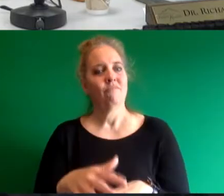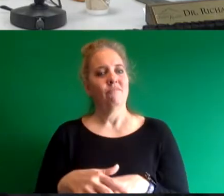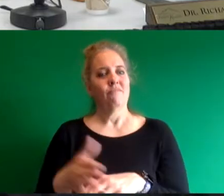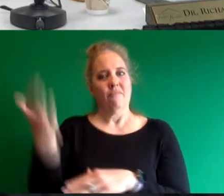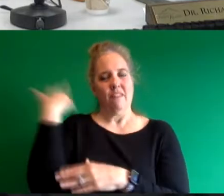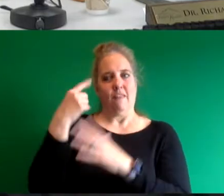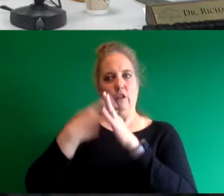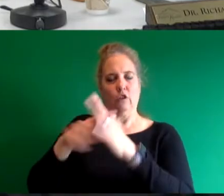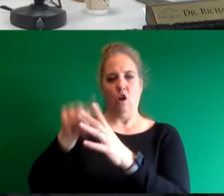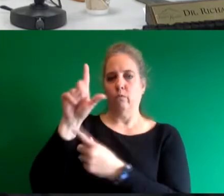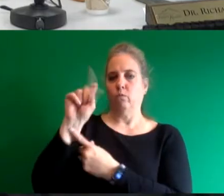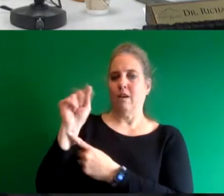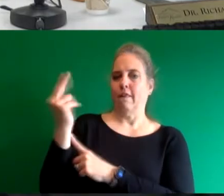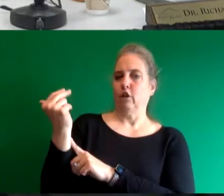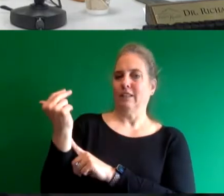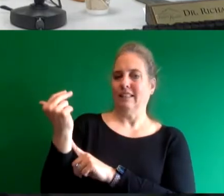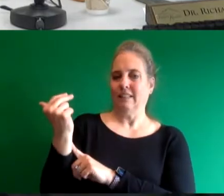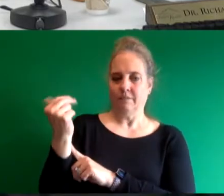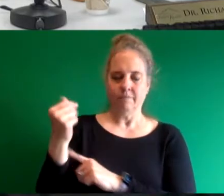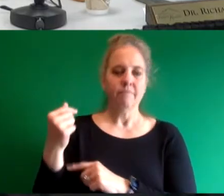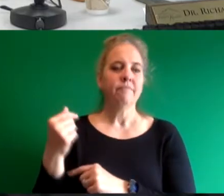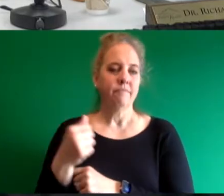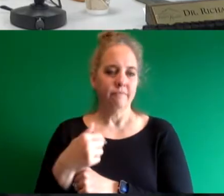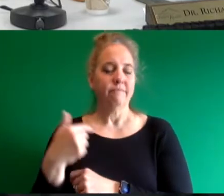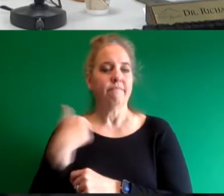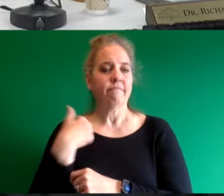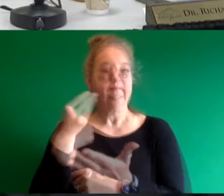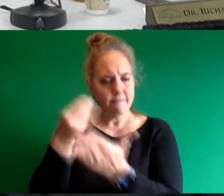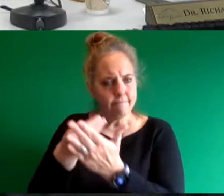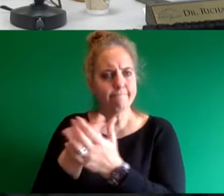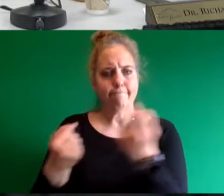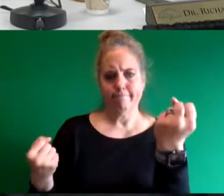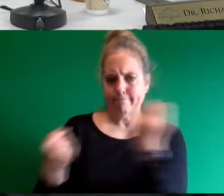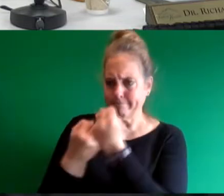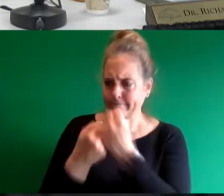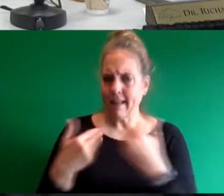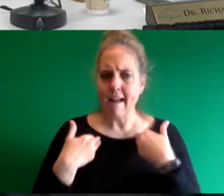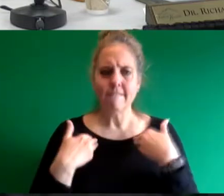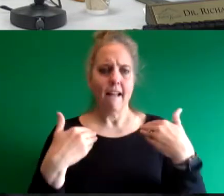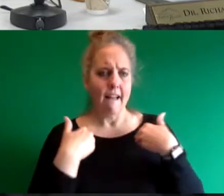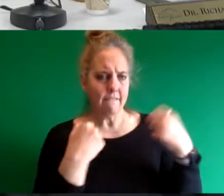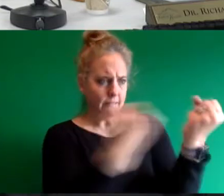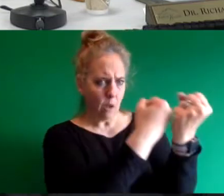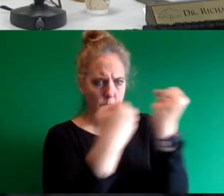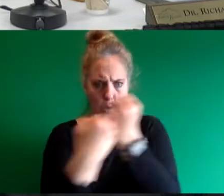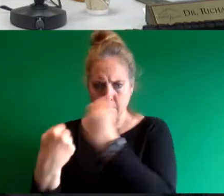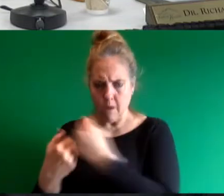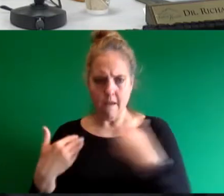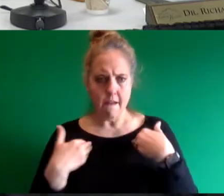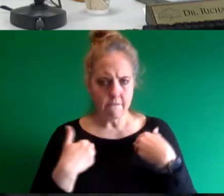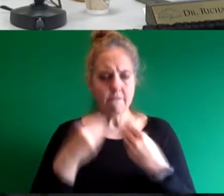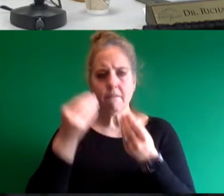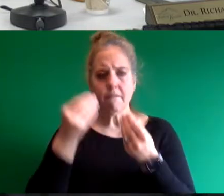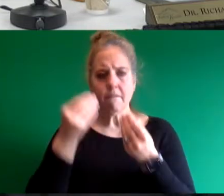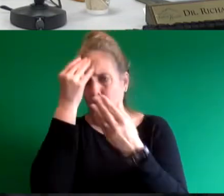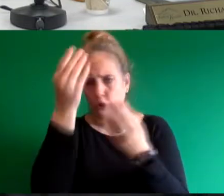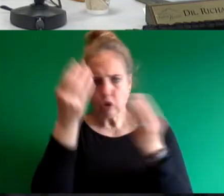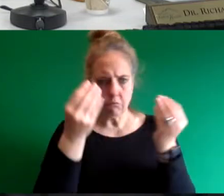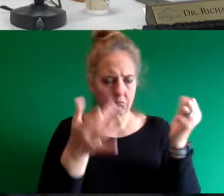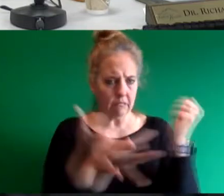finance support, HR support, and information technology, we have consistently received